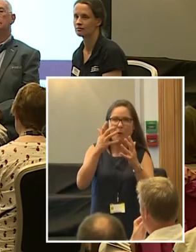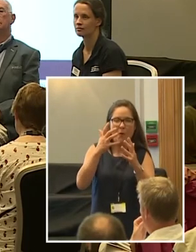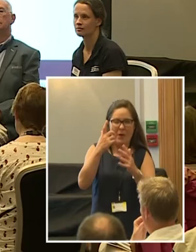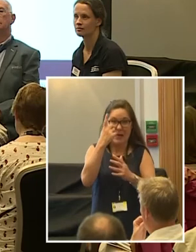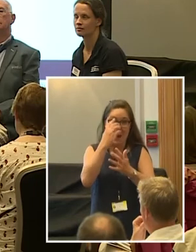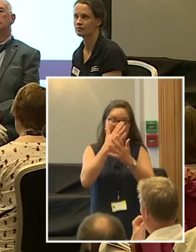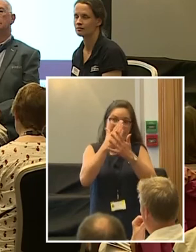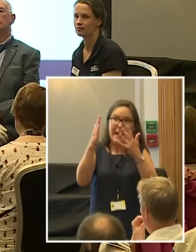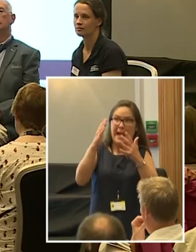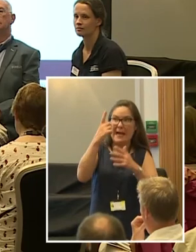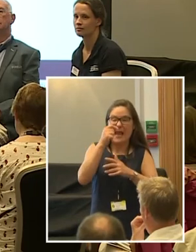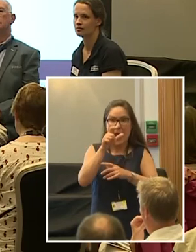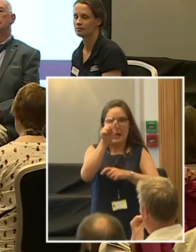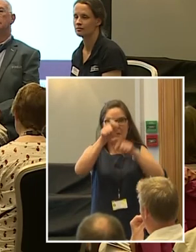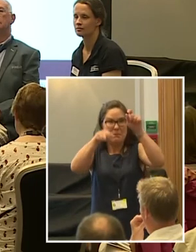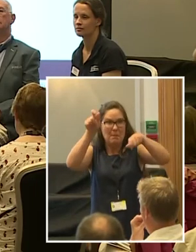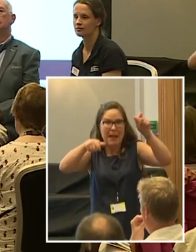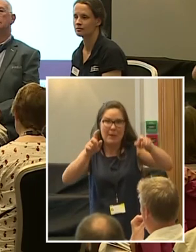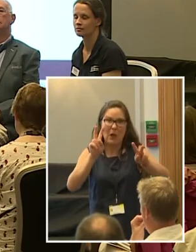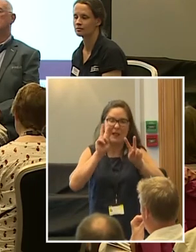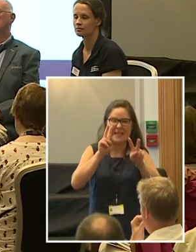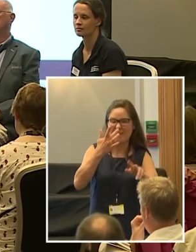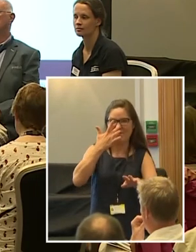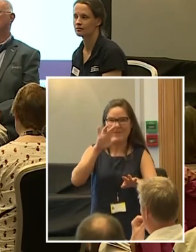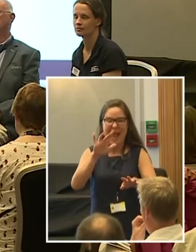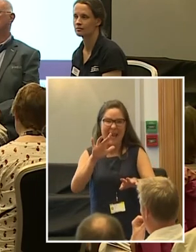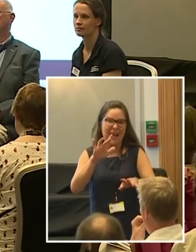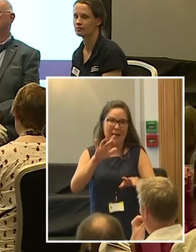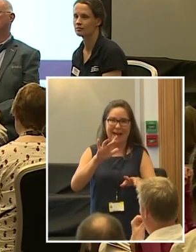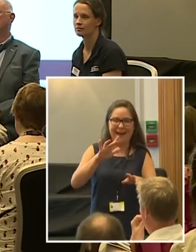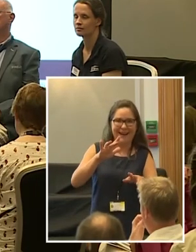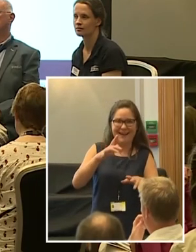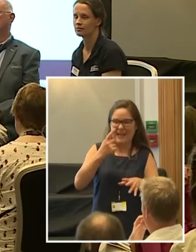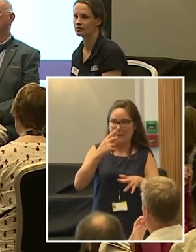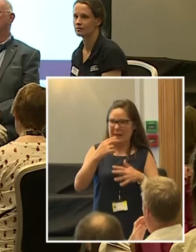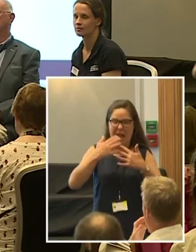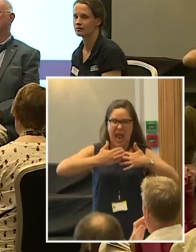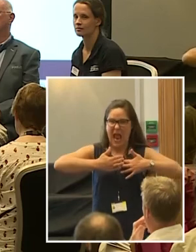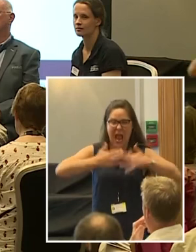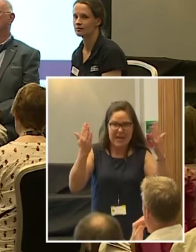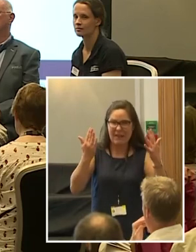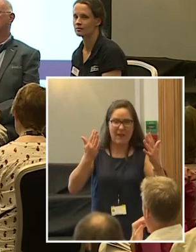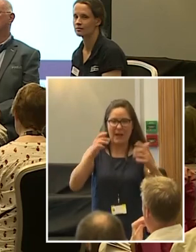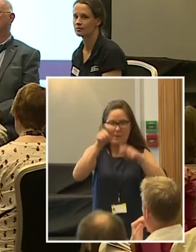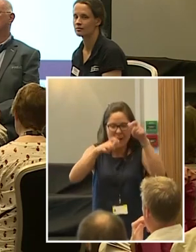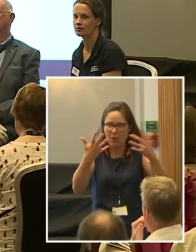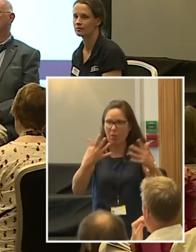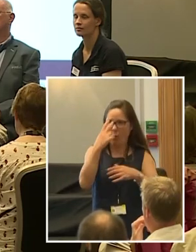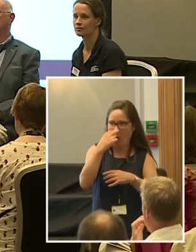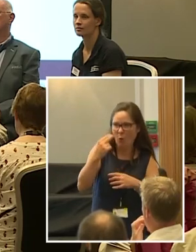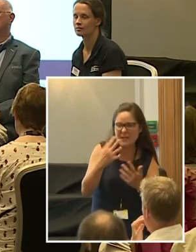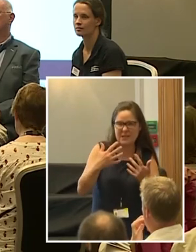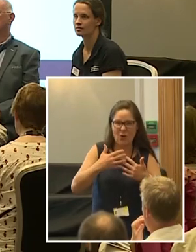They can be people in funny clothes, they can be horses, or they can be ghastly zigzags like